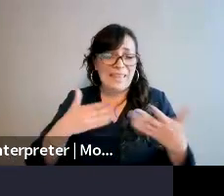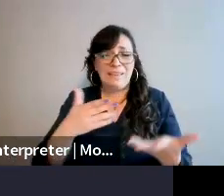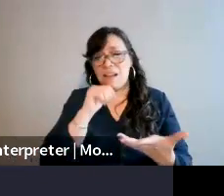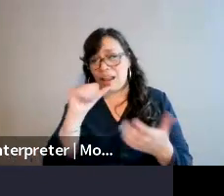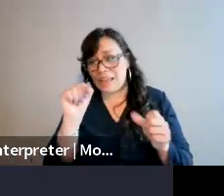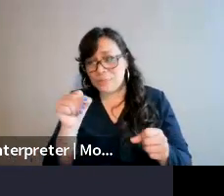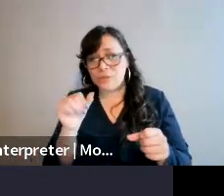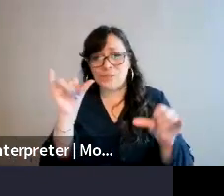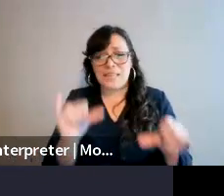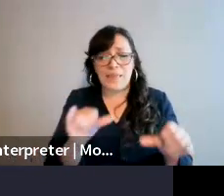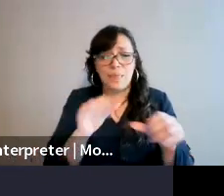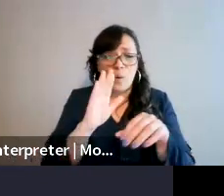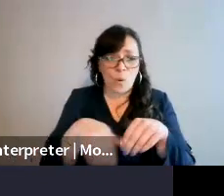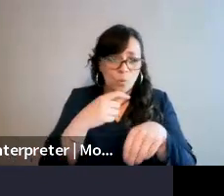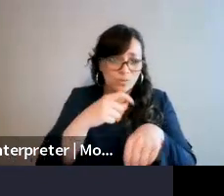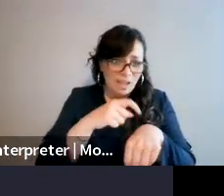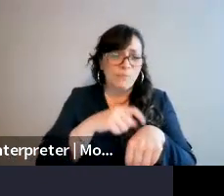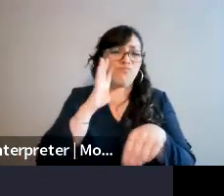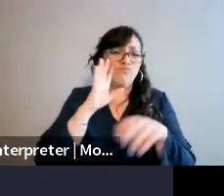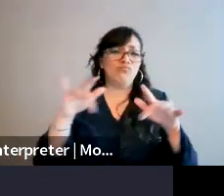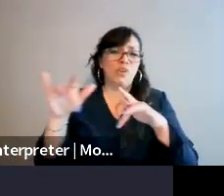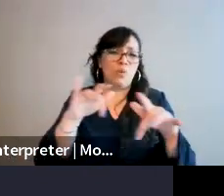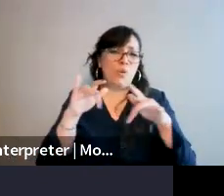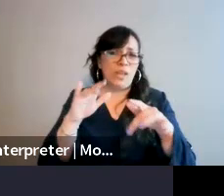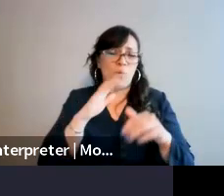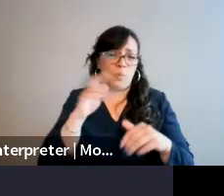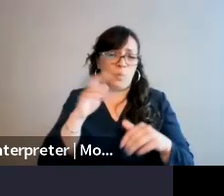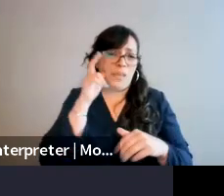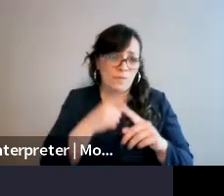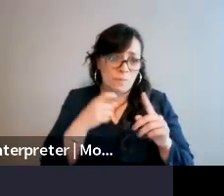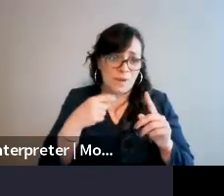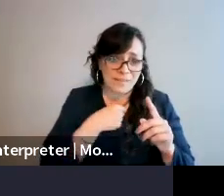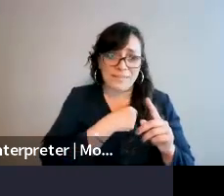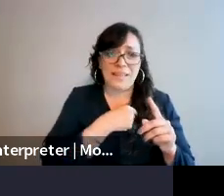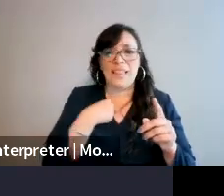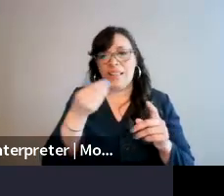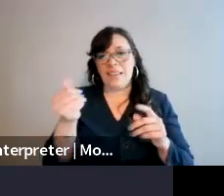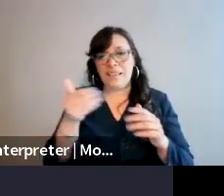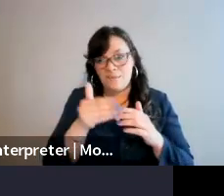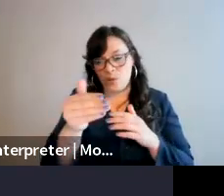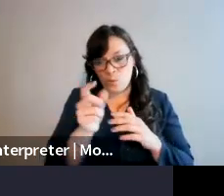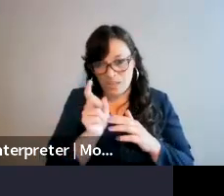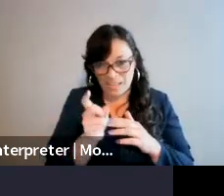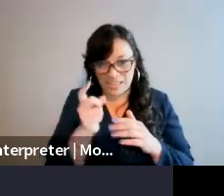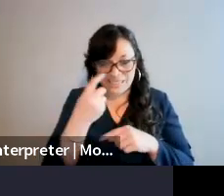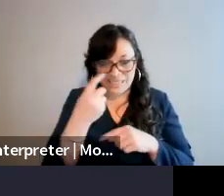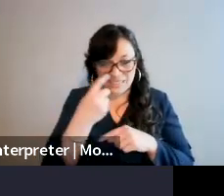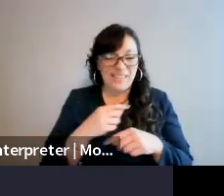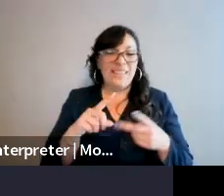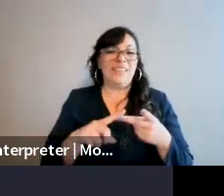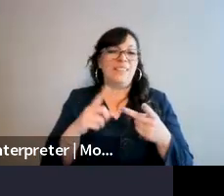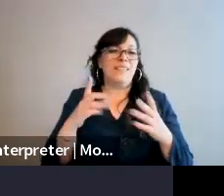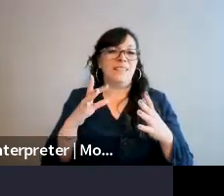to stay the entire time, we are recording this event and you'll be hearing from us in the next couple of days with the event's recording, links to